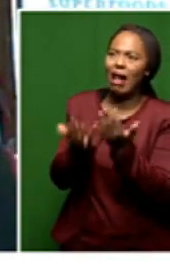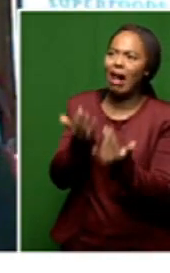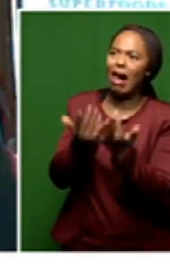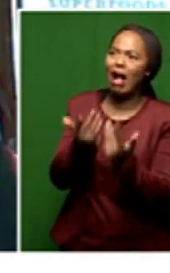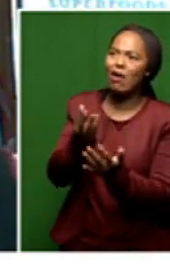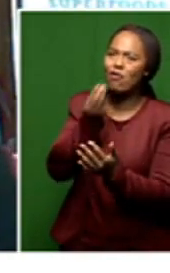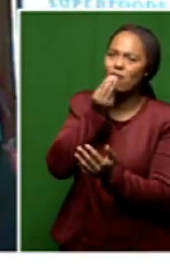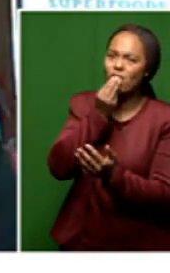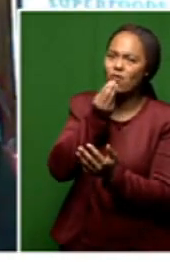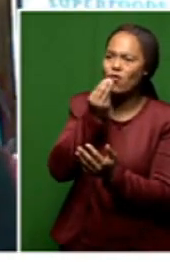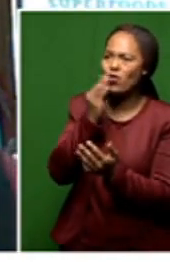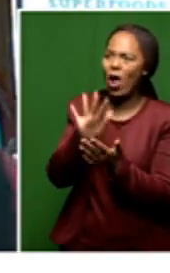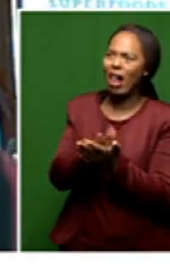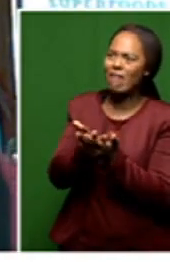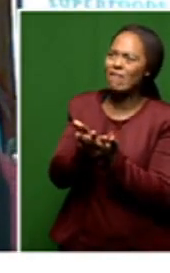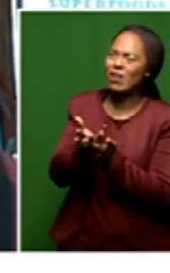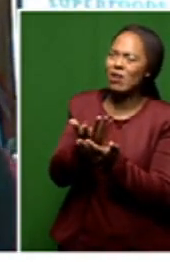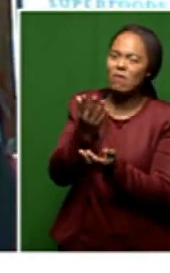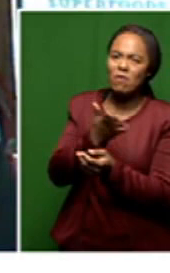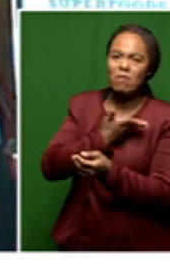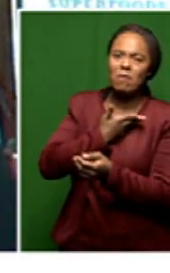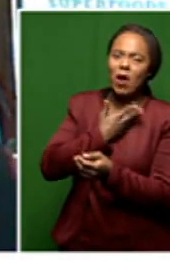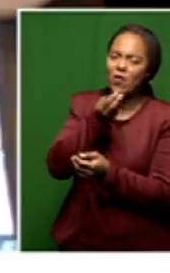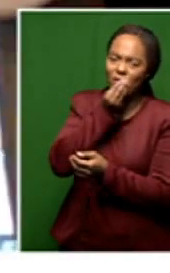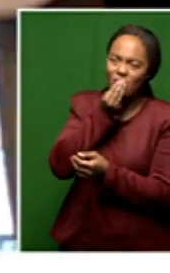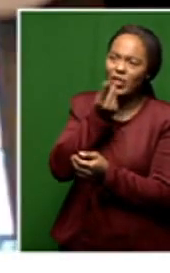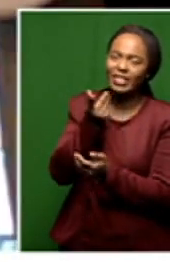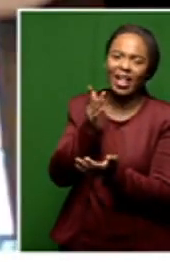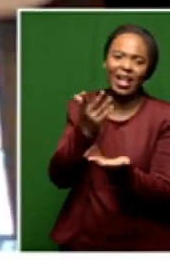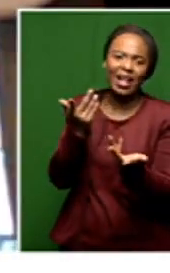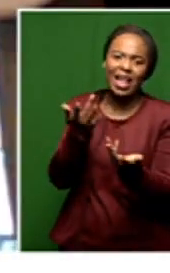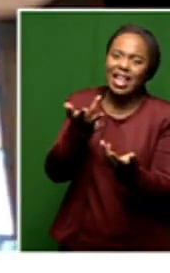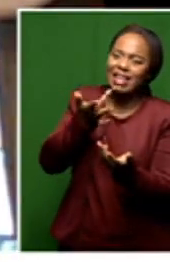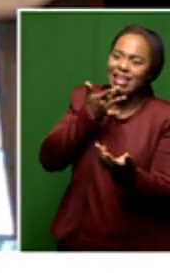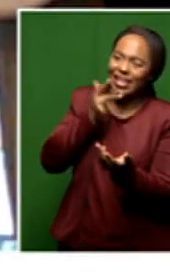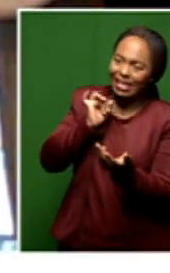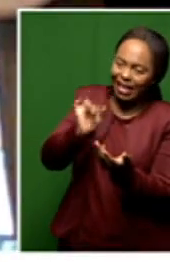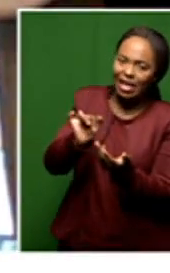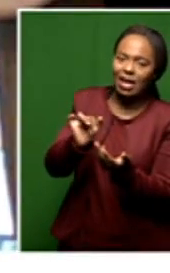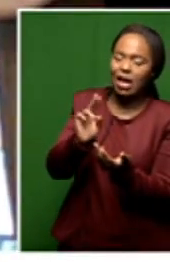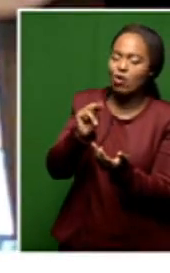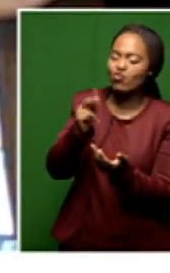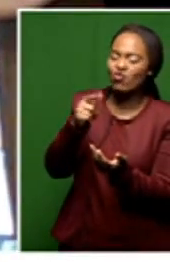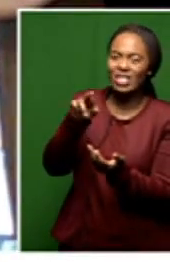defeats the whole purpose. Absolutely. Yes, it's how we cook it.